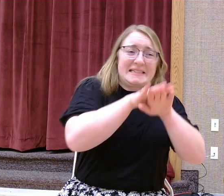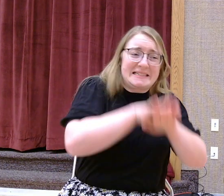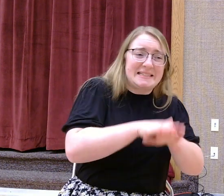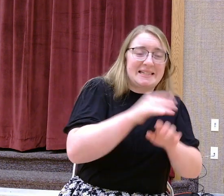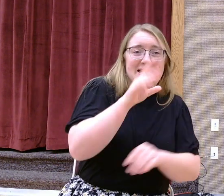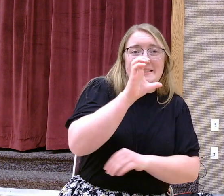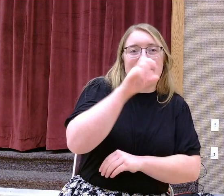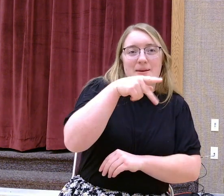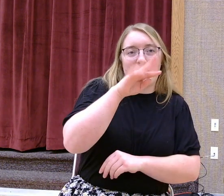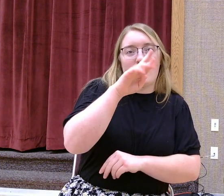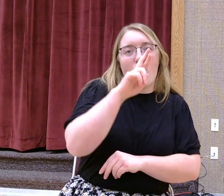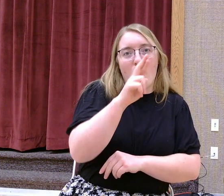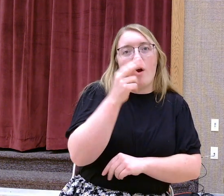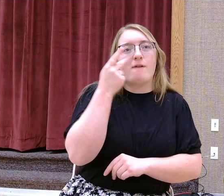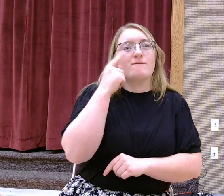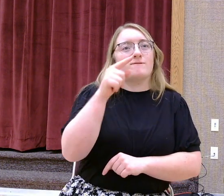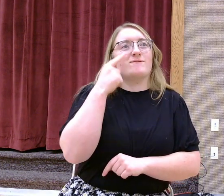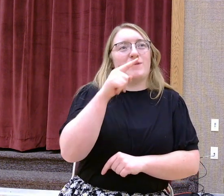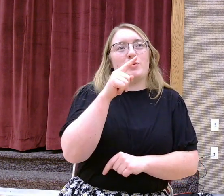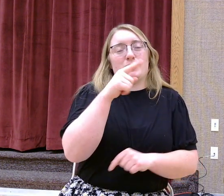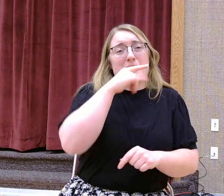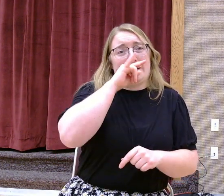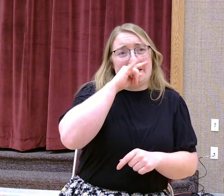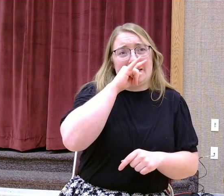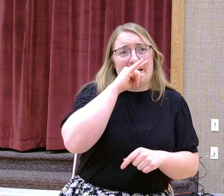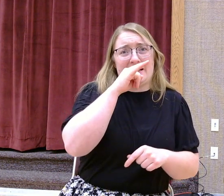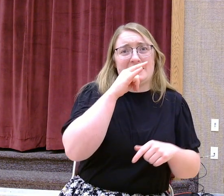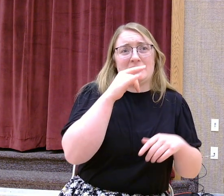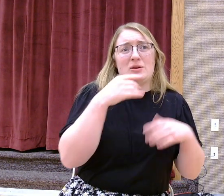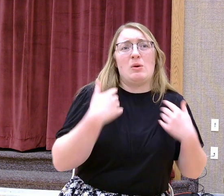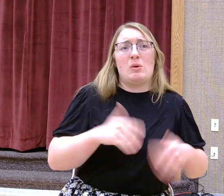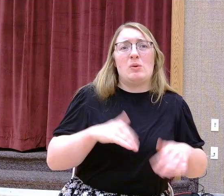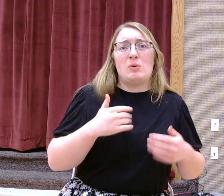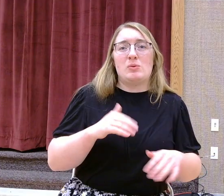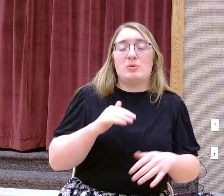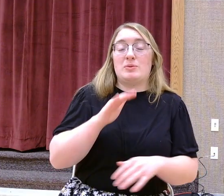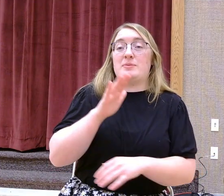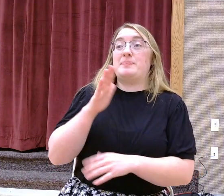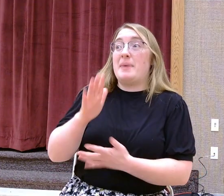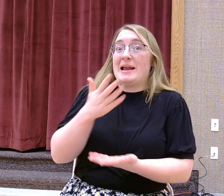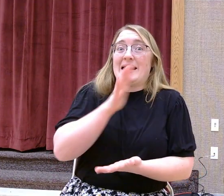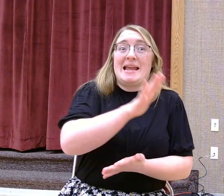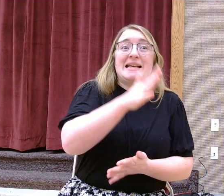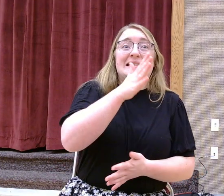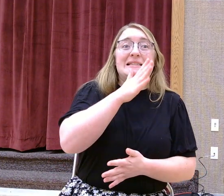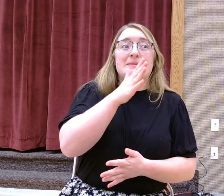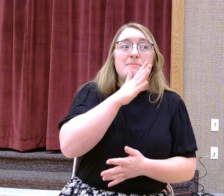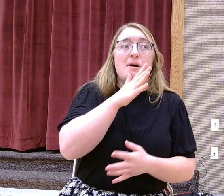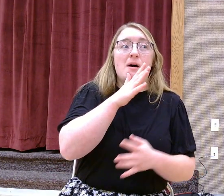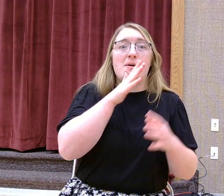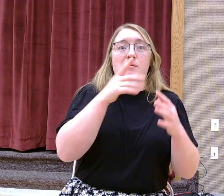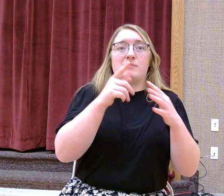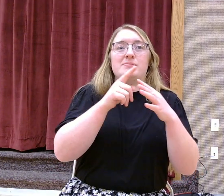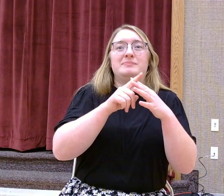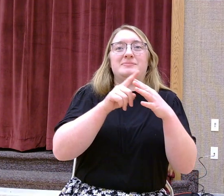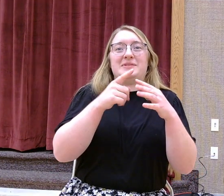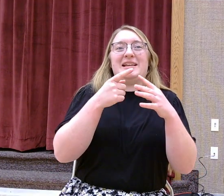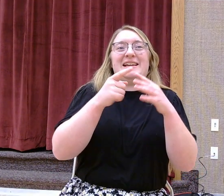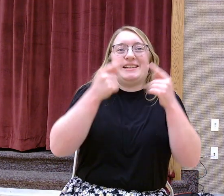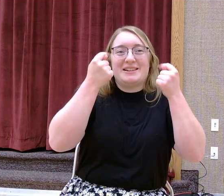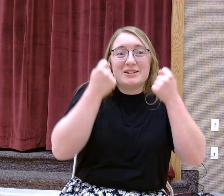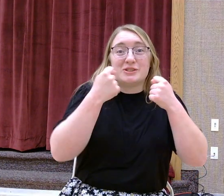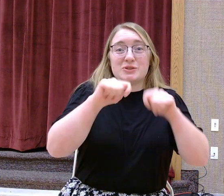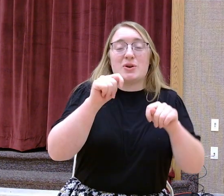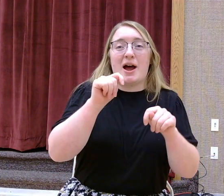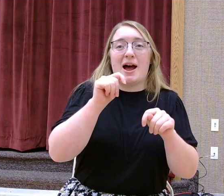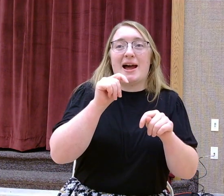But he came to. His mother decided to come over with this gigantic fingernail and stick her nail